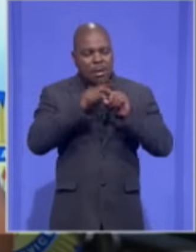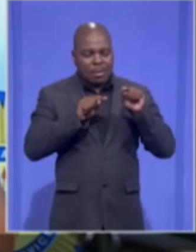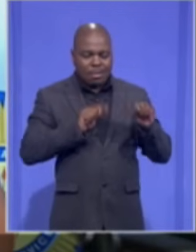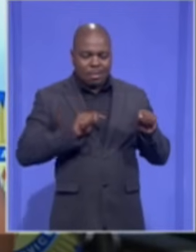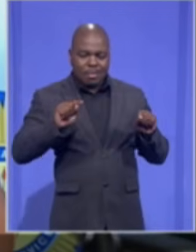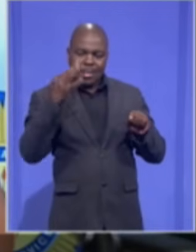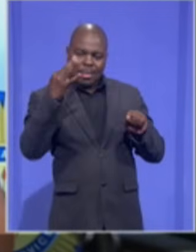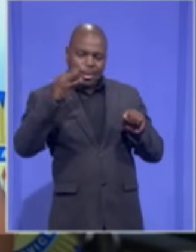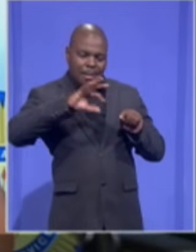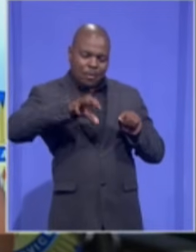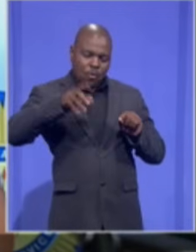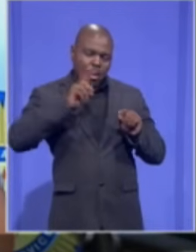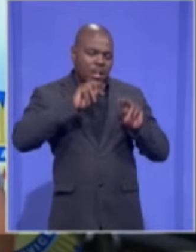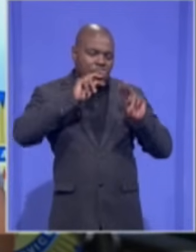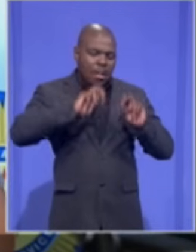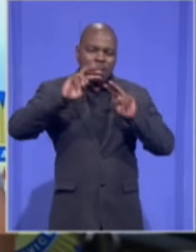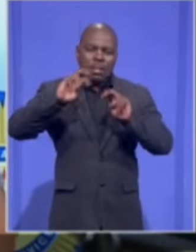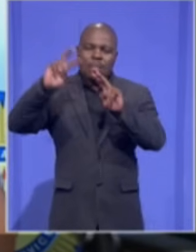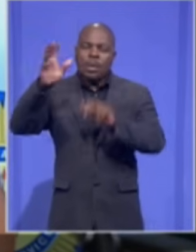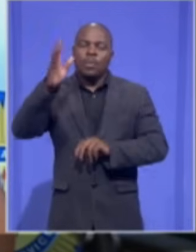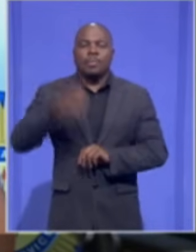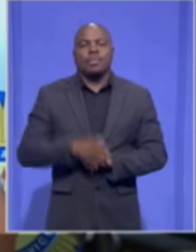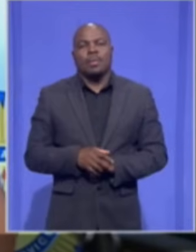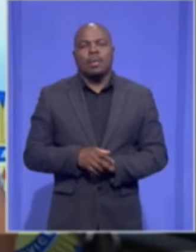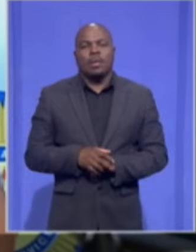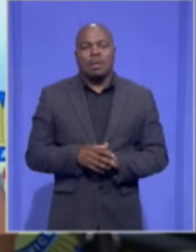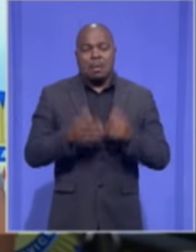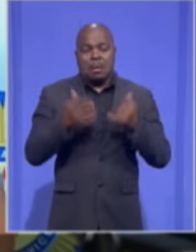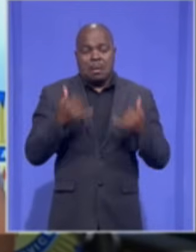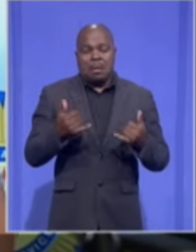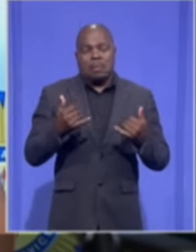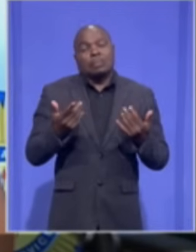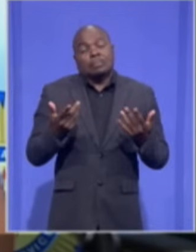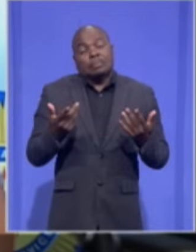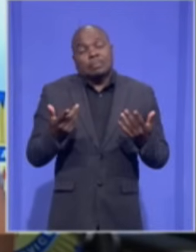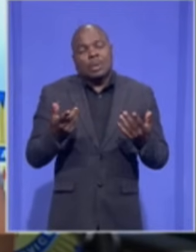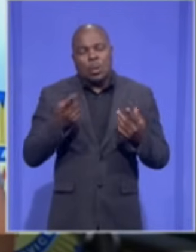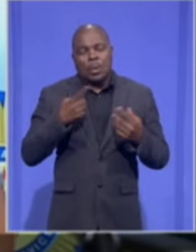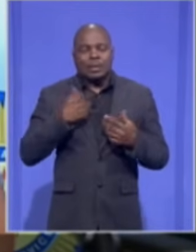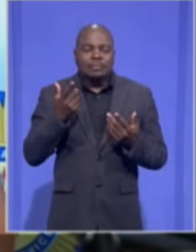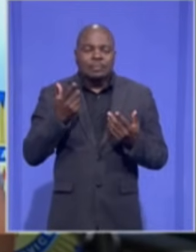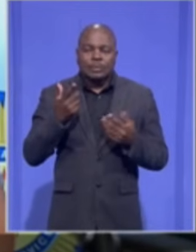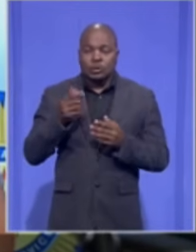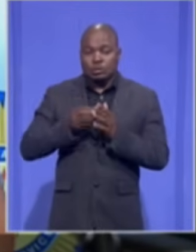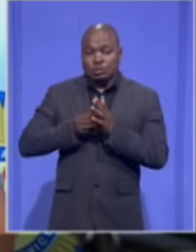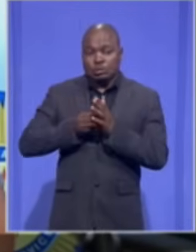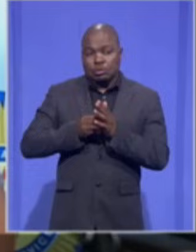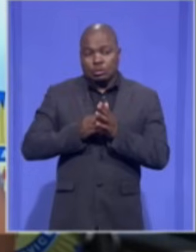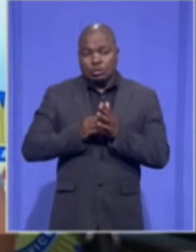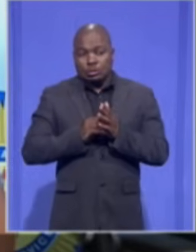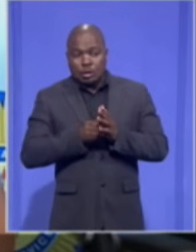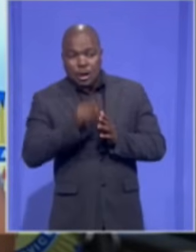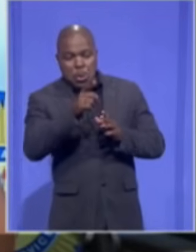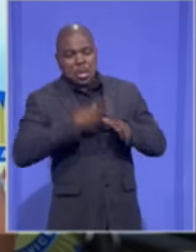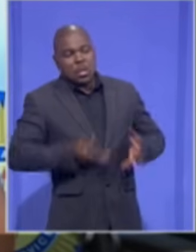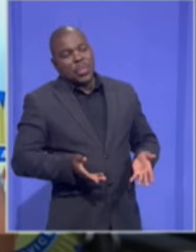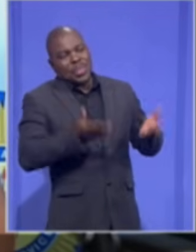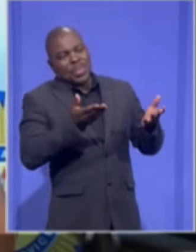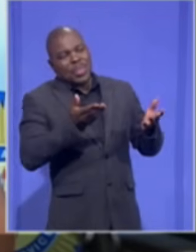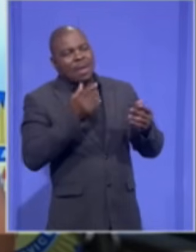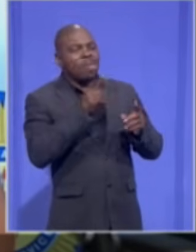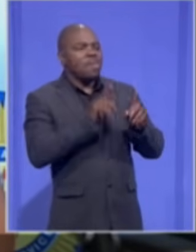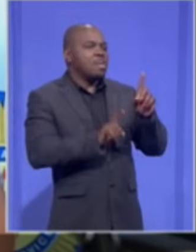3 provinces. We will not, of course, allow these criminals to have an upper hand, and we